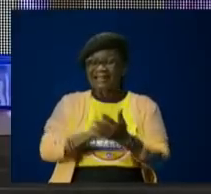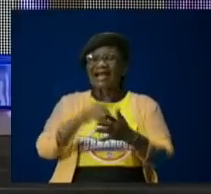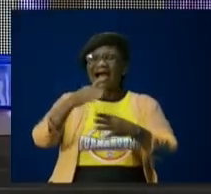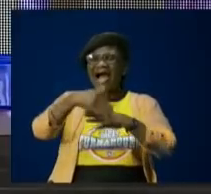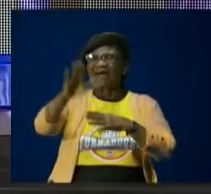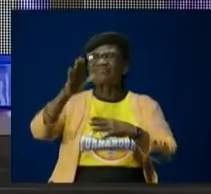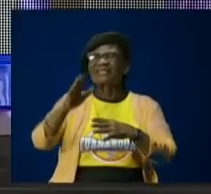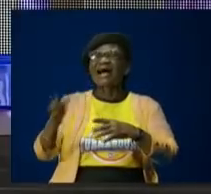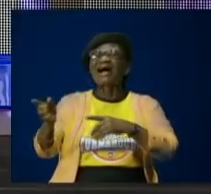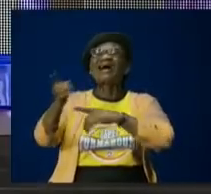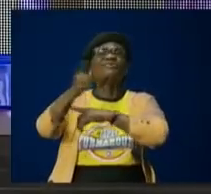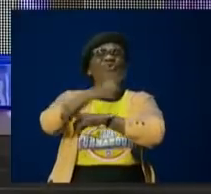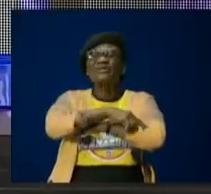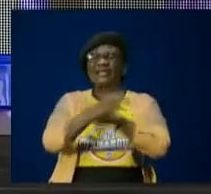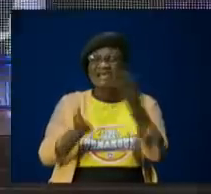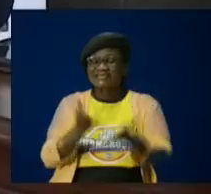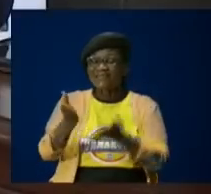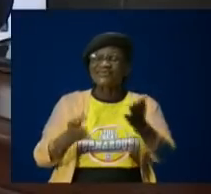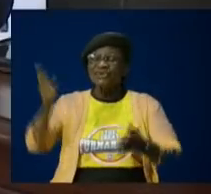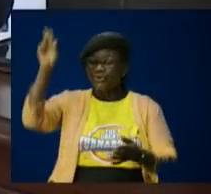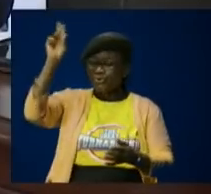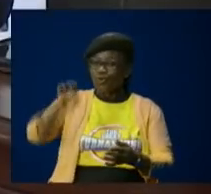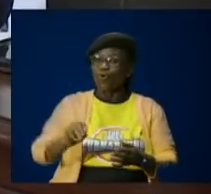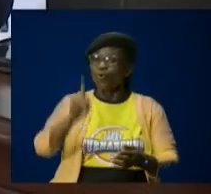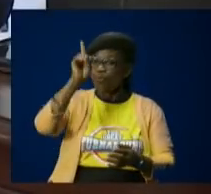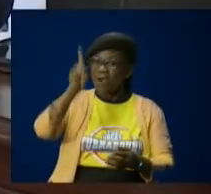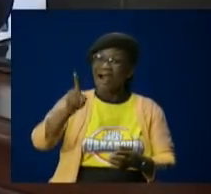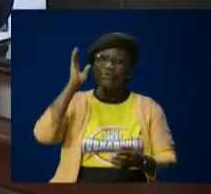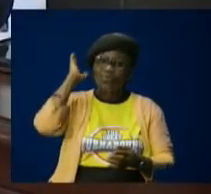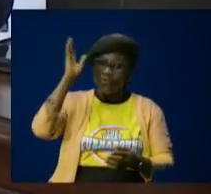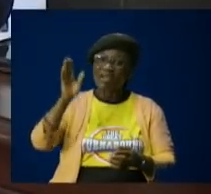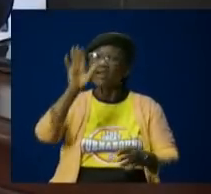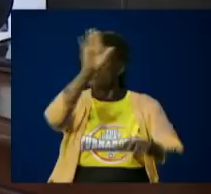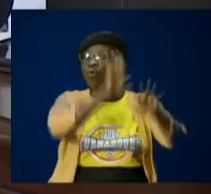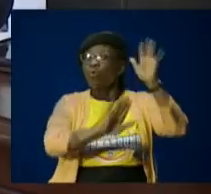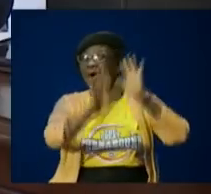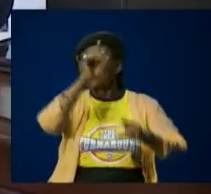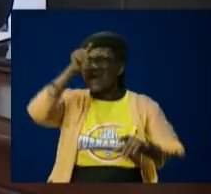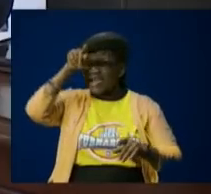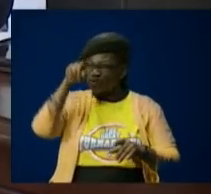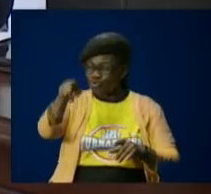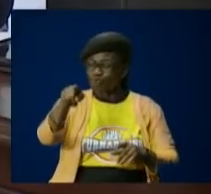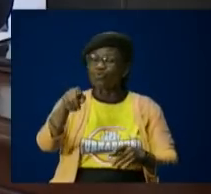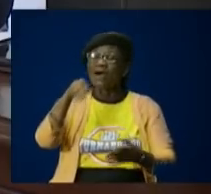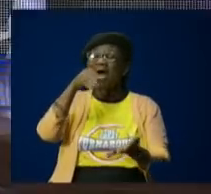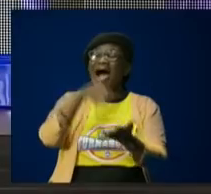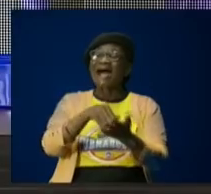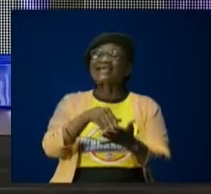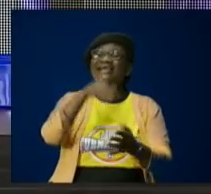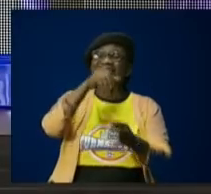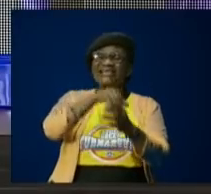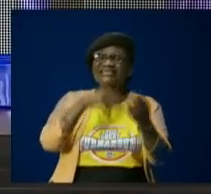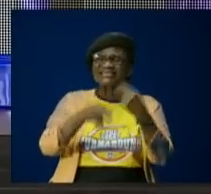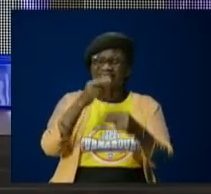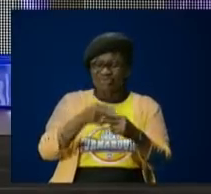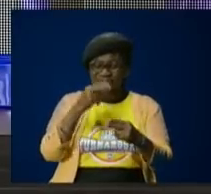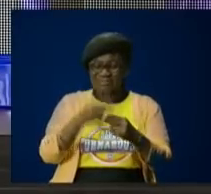one will trouble you again. Amen. That the storm that the Almighty God